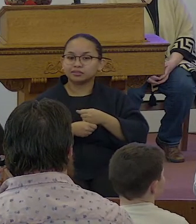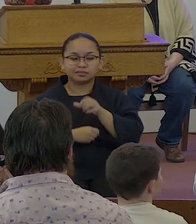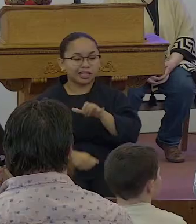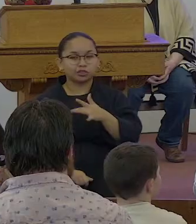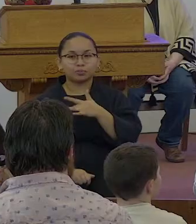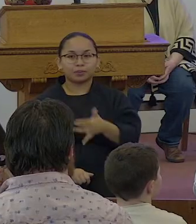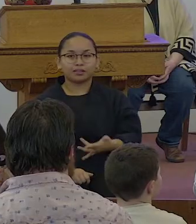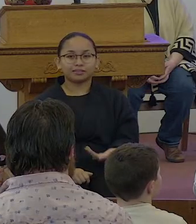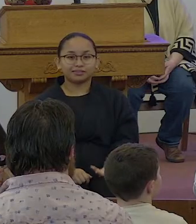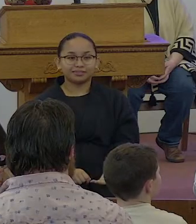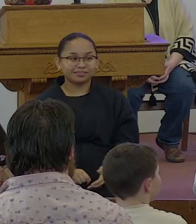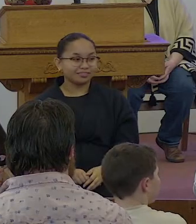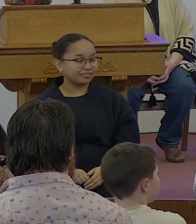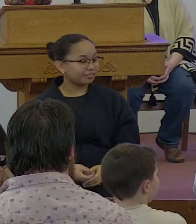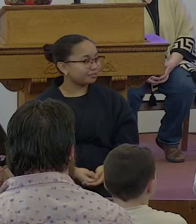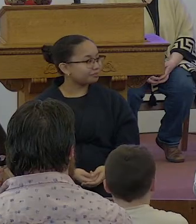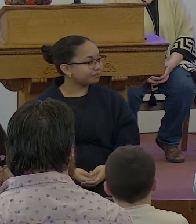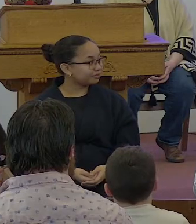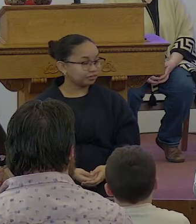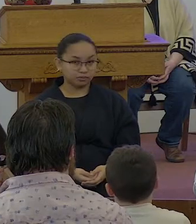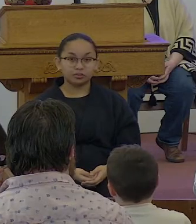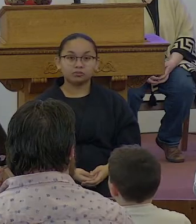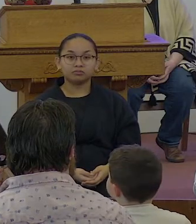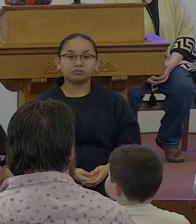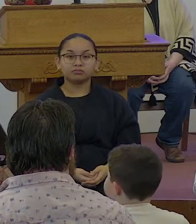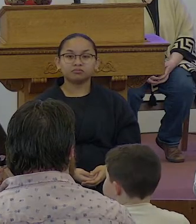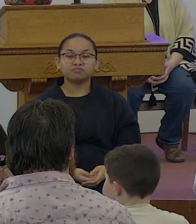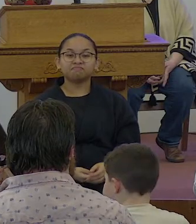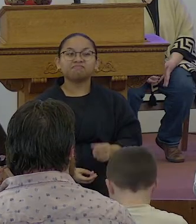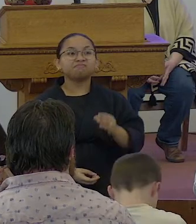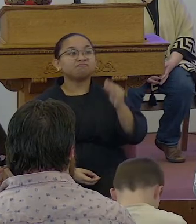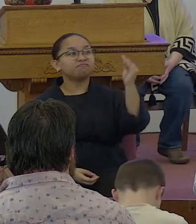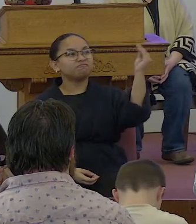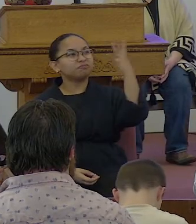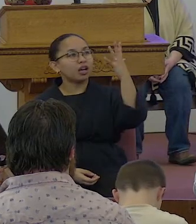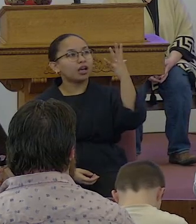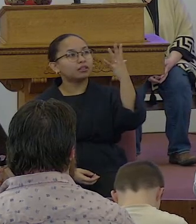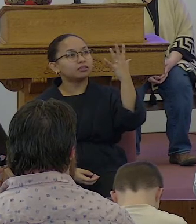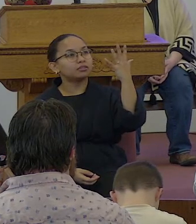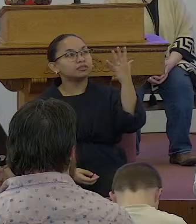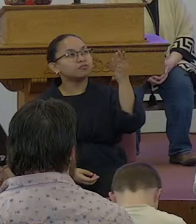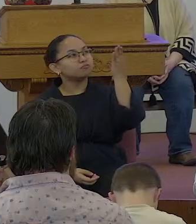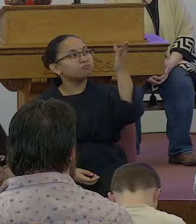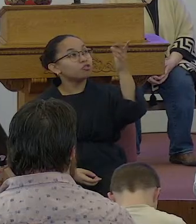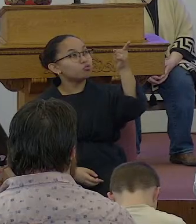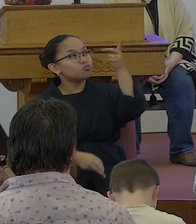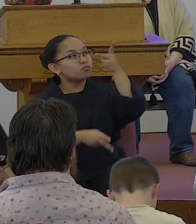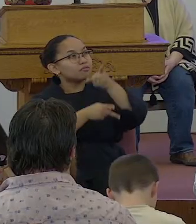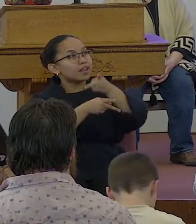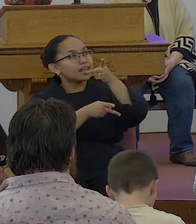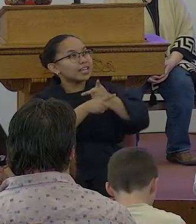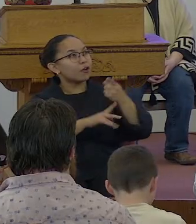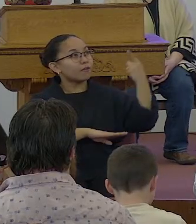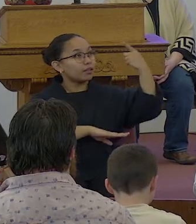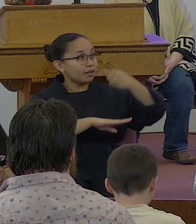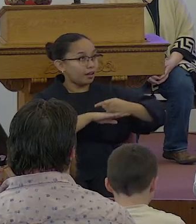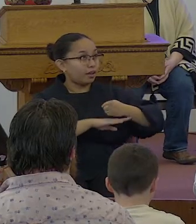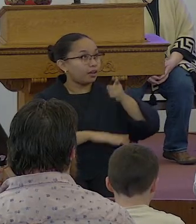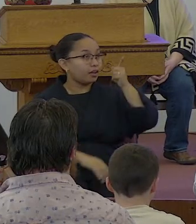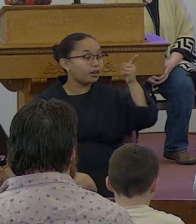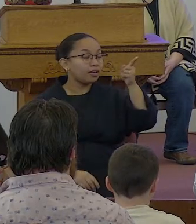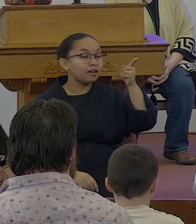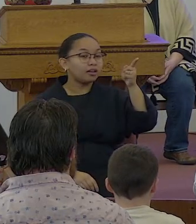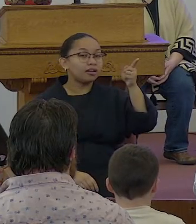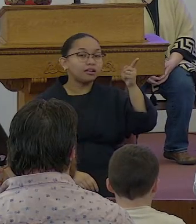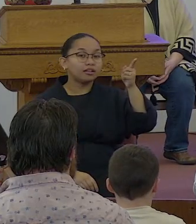it goes. Son, said Big Mama, you take care of this day business for me.